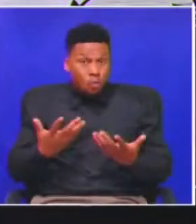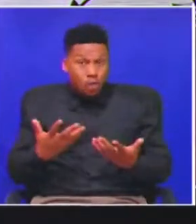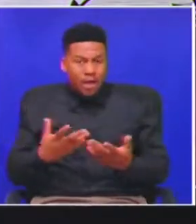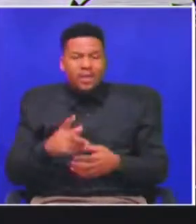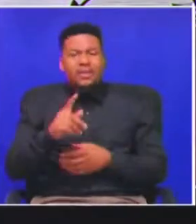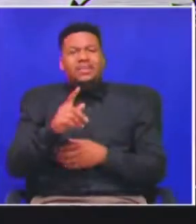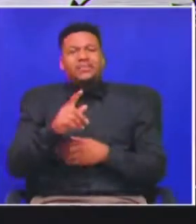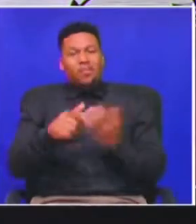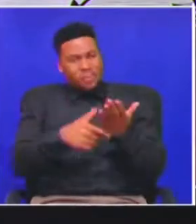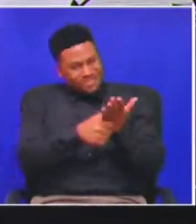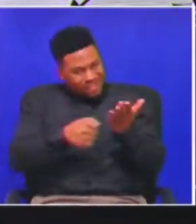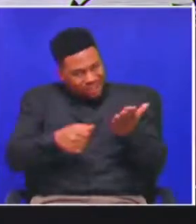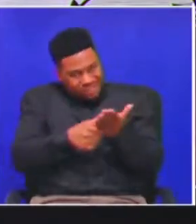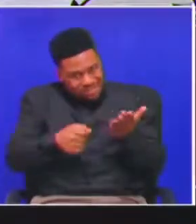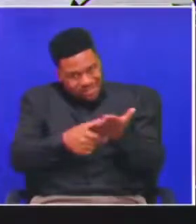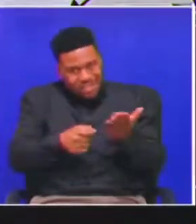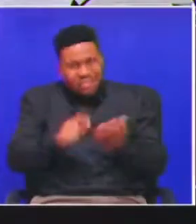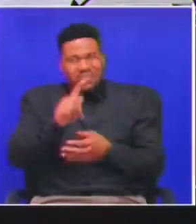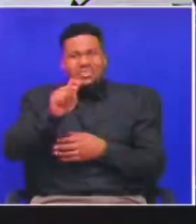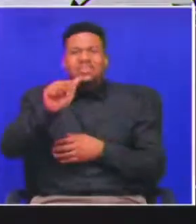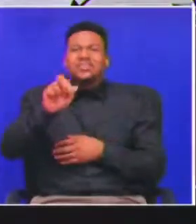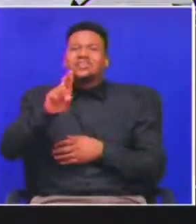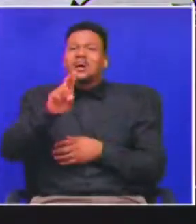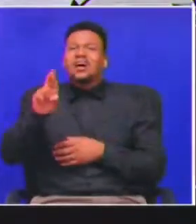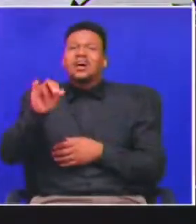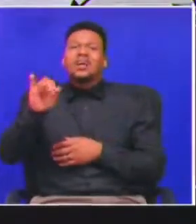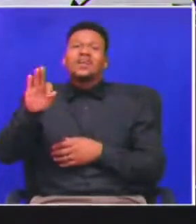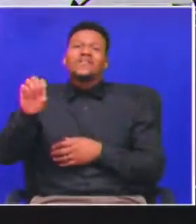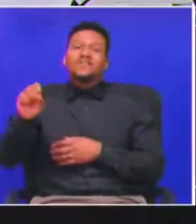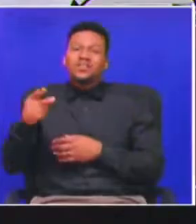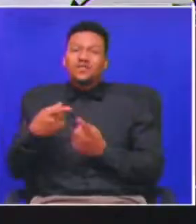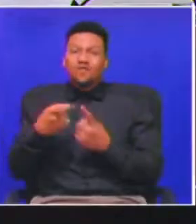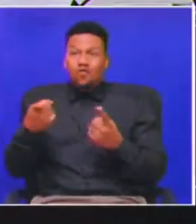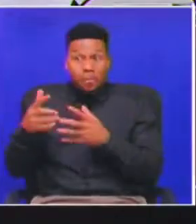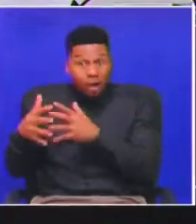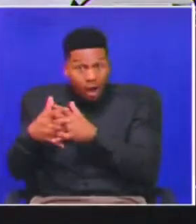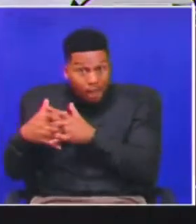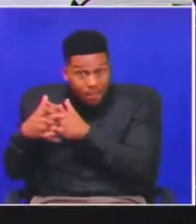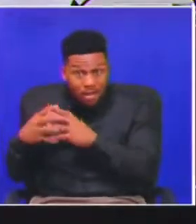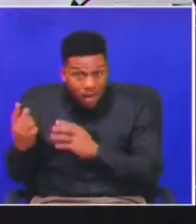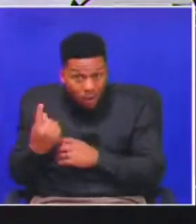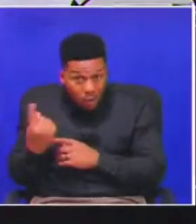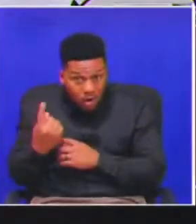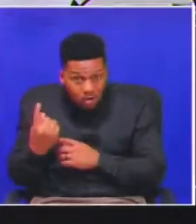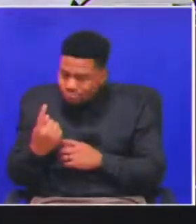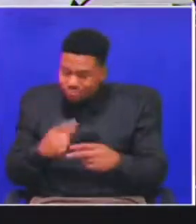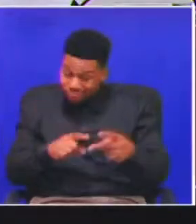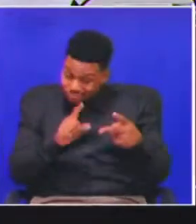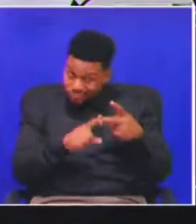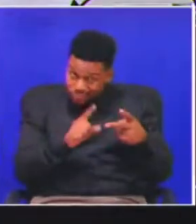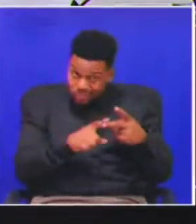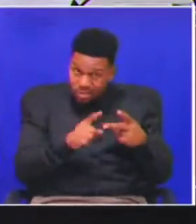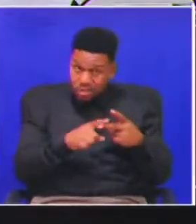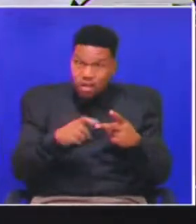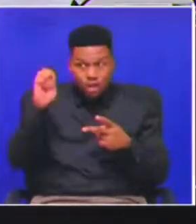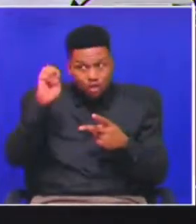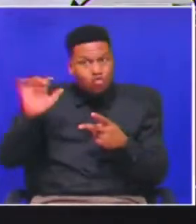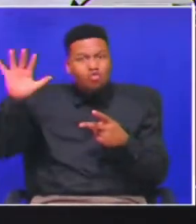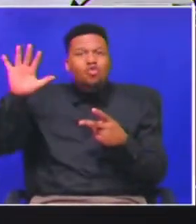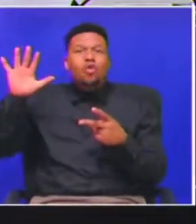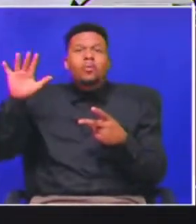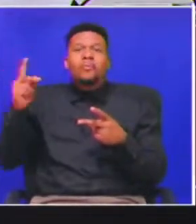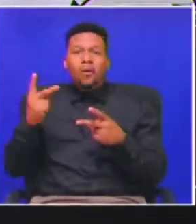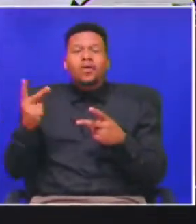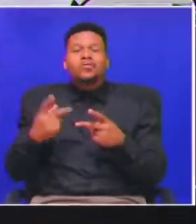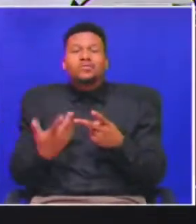that not only the United States, but also Europe. And these two markets are big markets, and